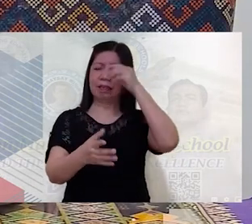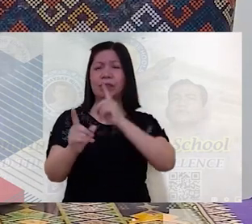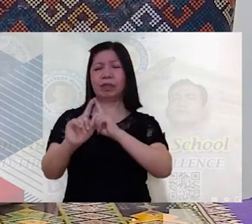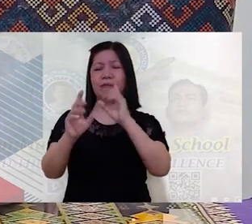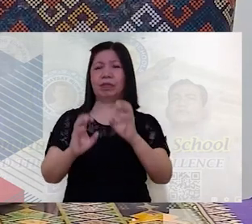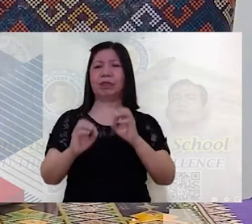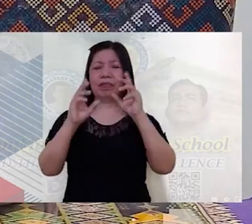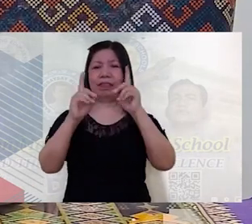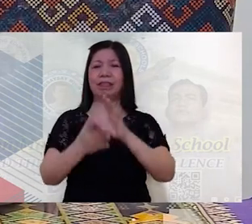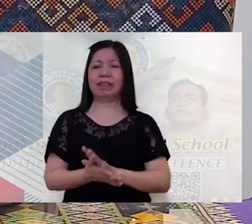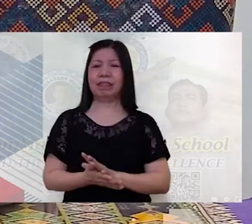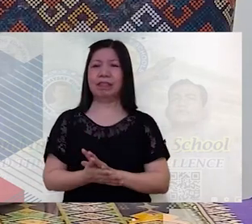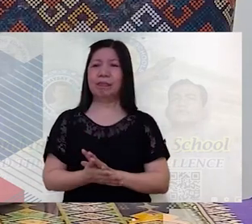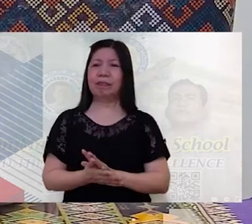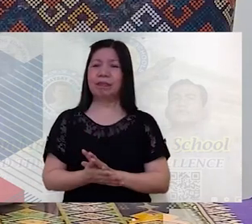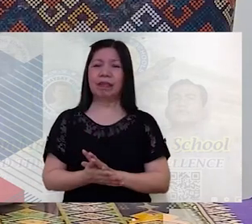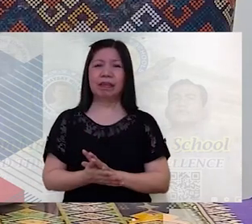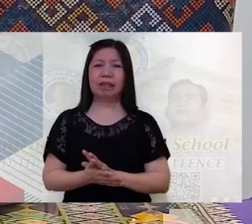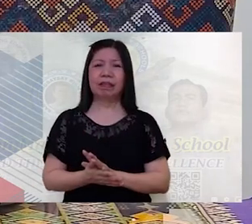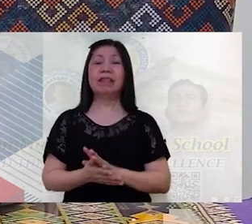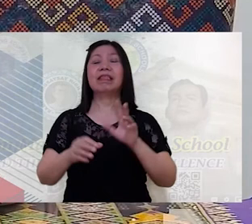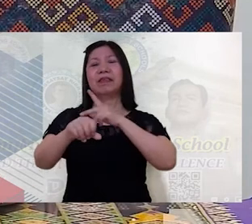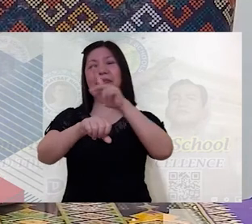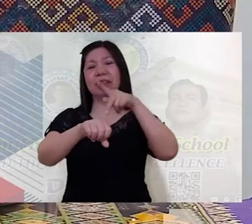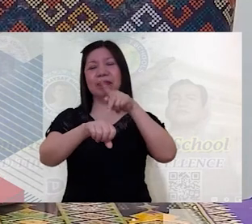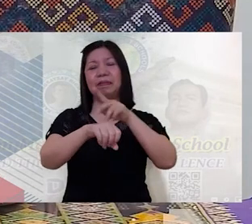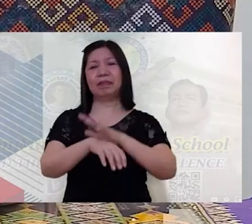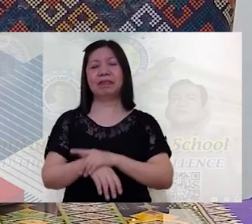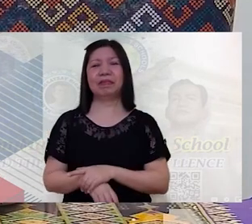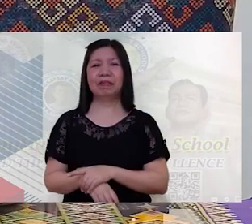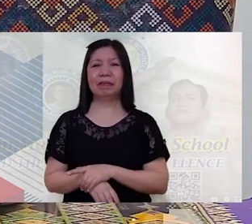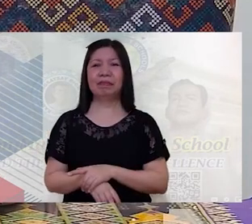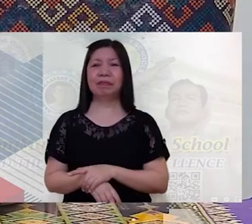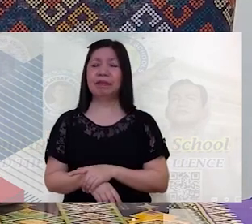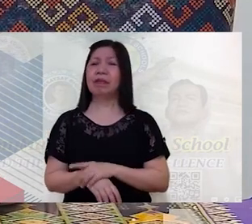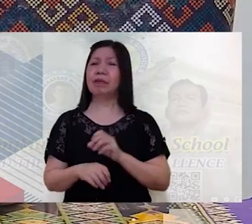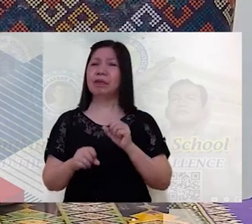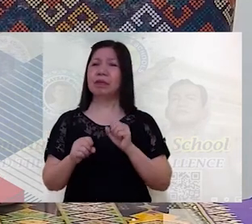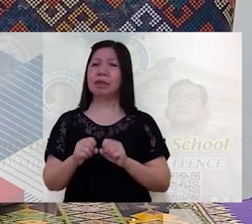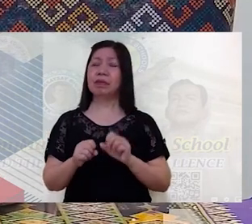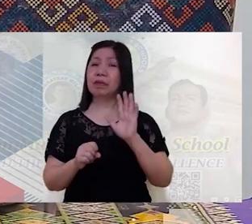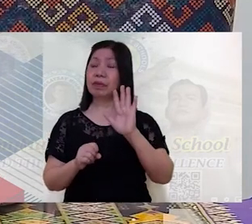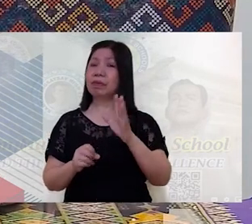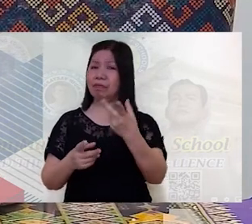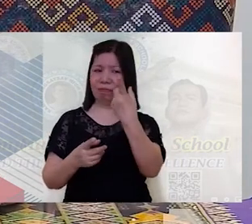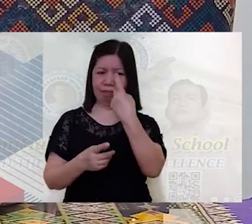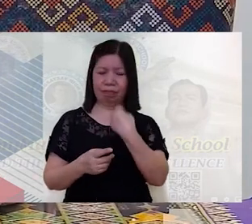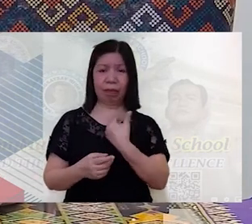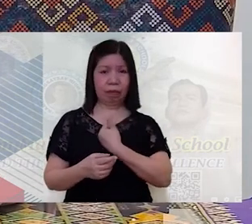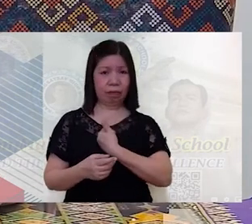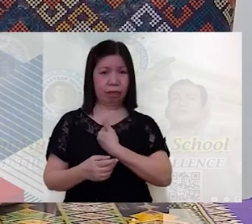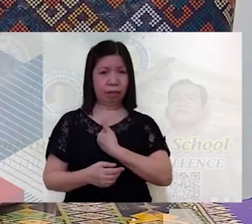to education in the Philippines. And so you ask